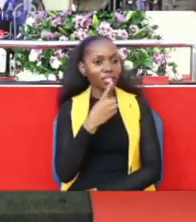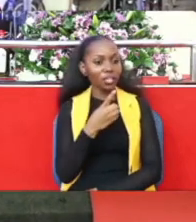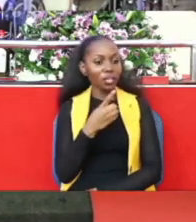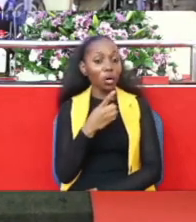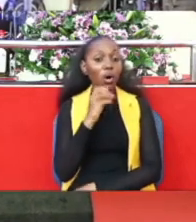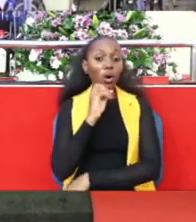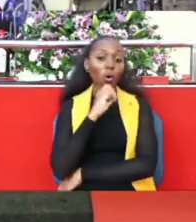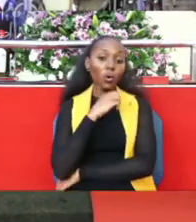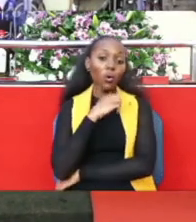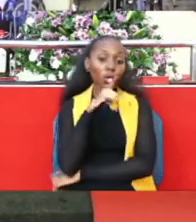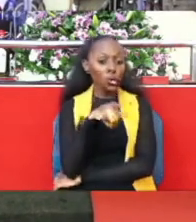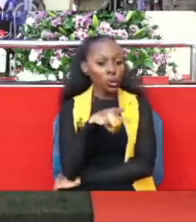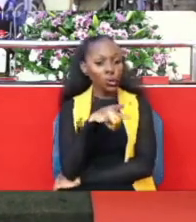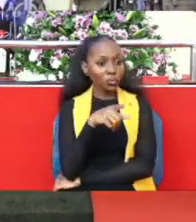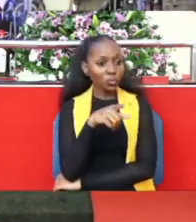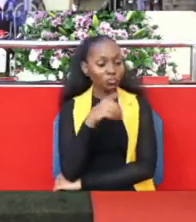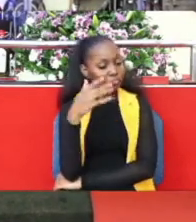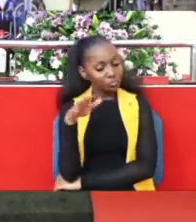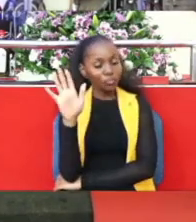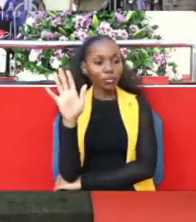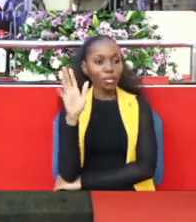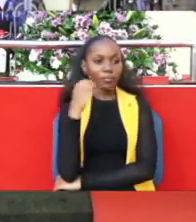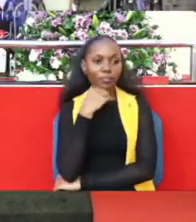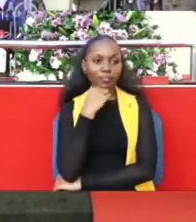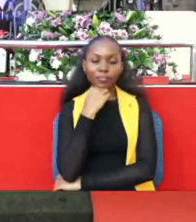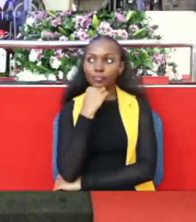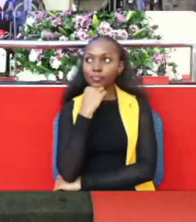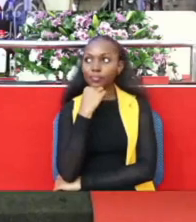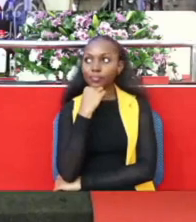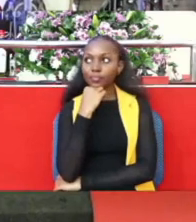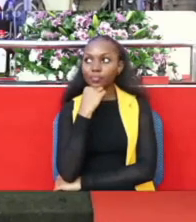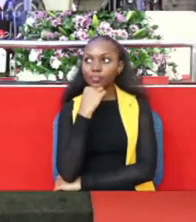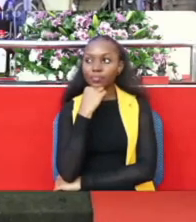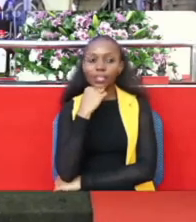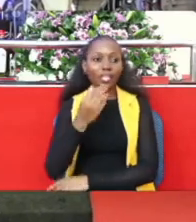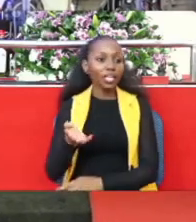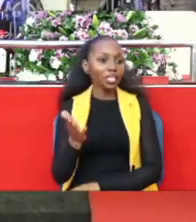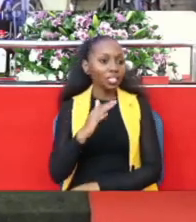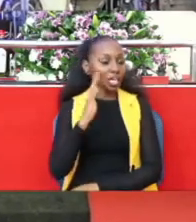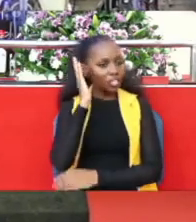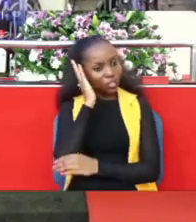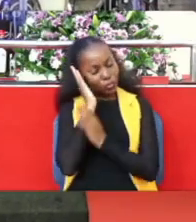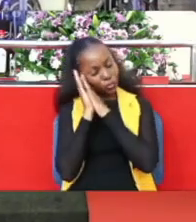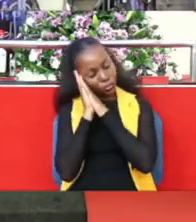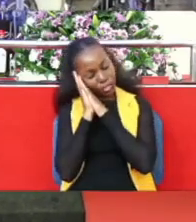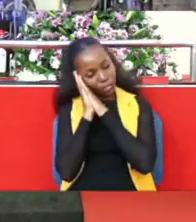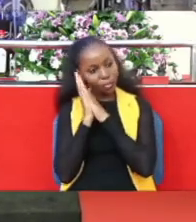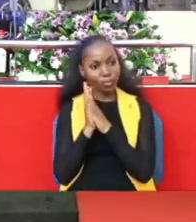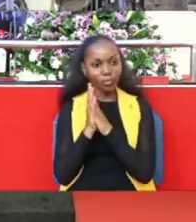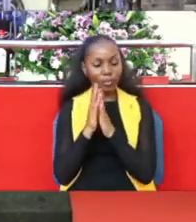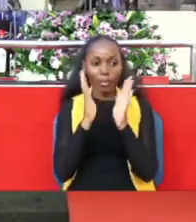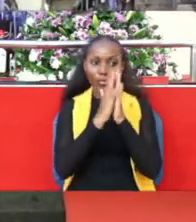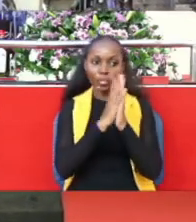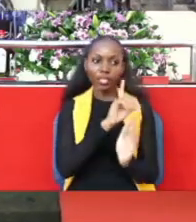akamuliza, "Oh, ni wewe?" Shauri yako. Na akarudi akaendelea kulala. And he continued to sleep. Bwana Yesu